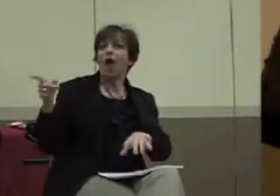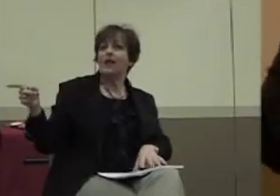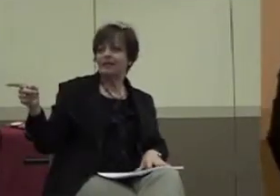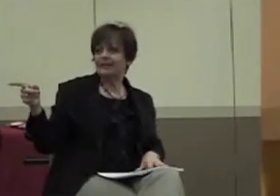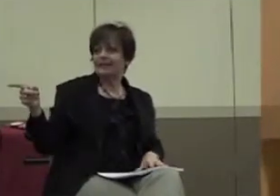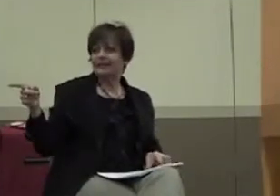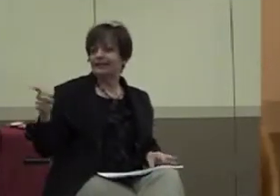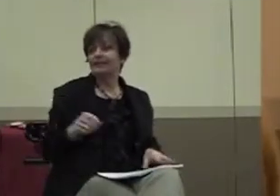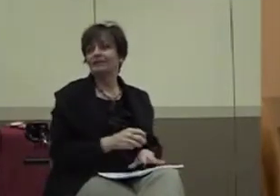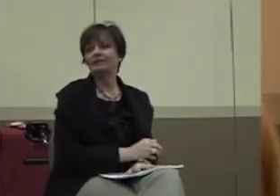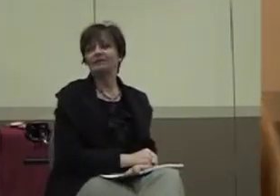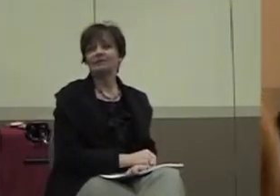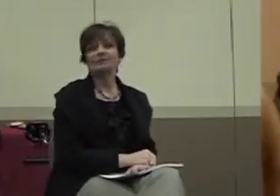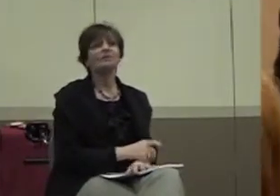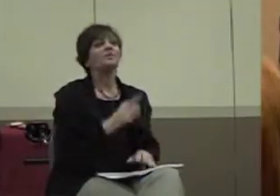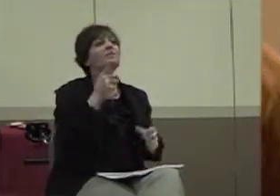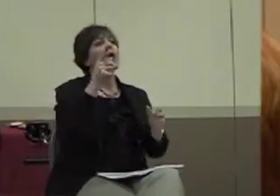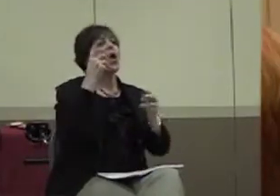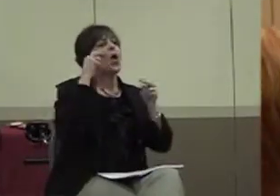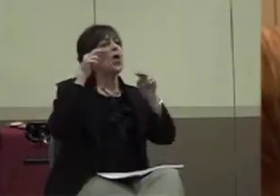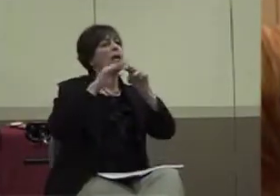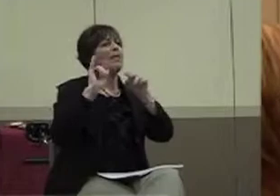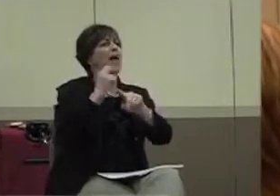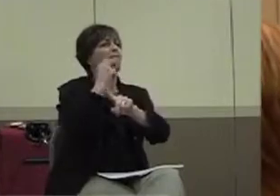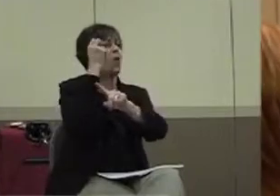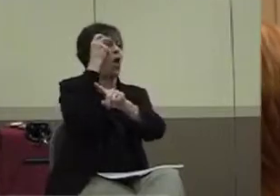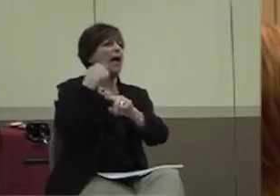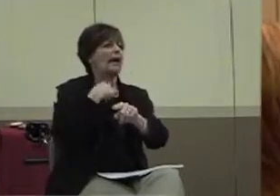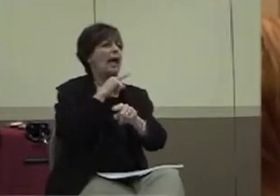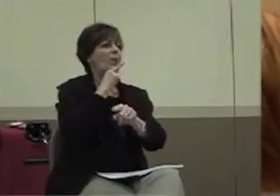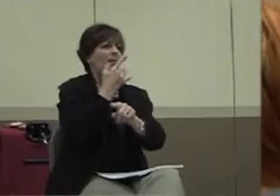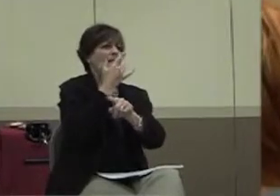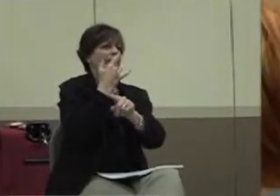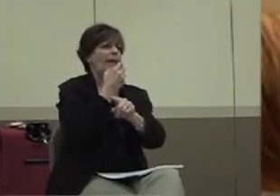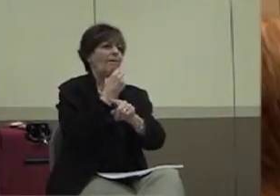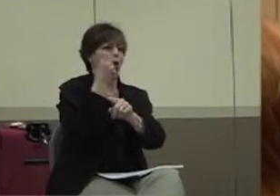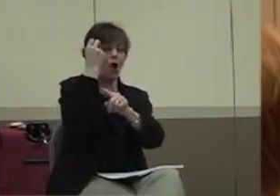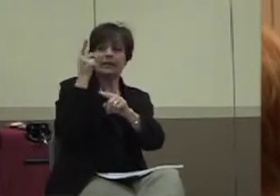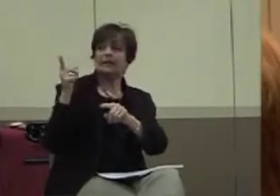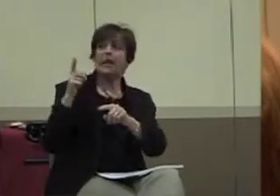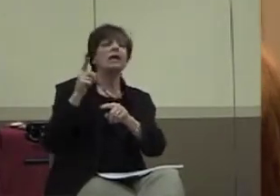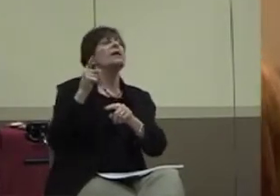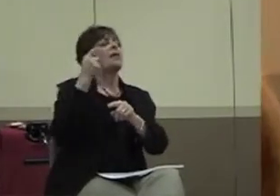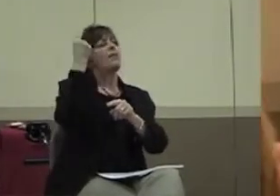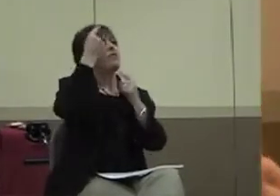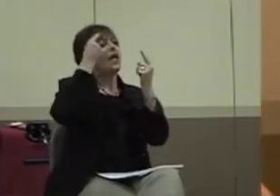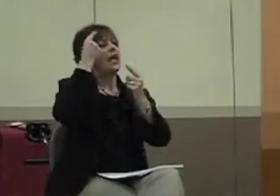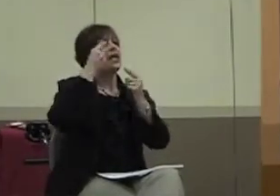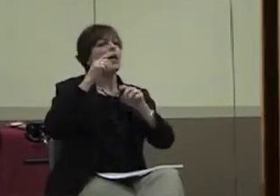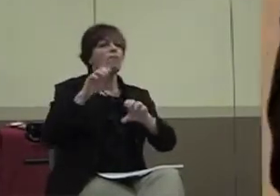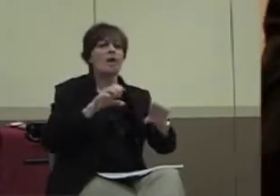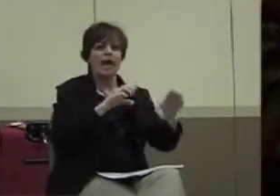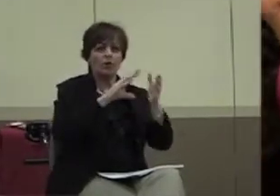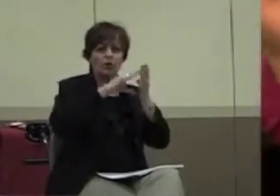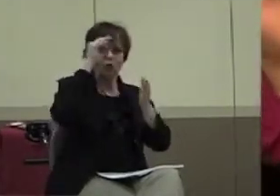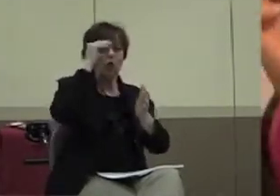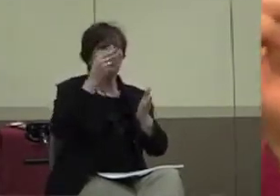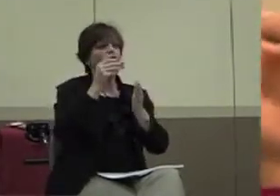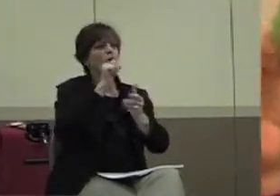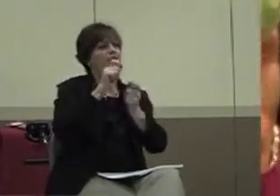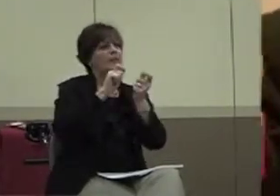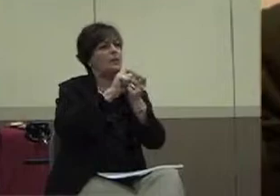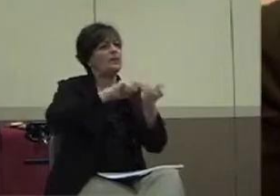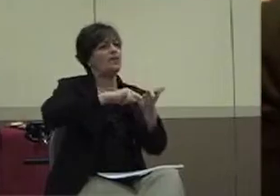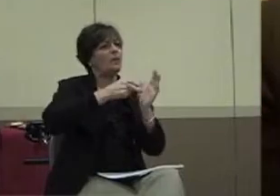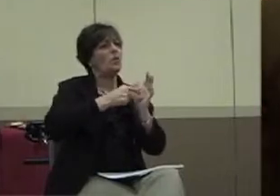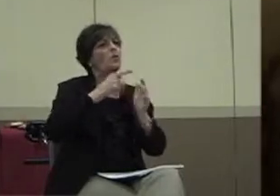frog, and I want you to think, behavior is learned and it serves a specific purpose, and